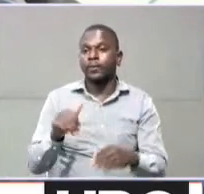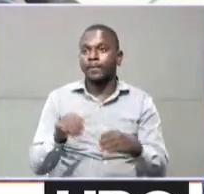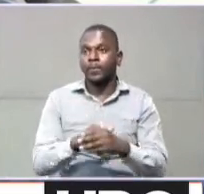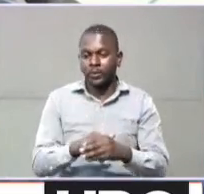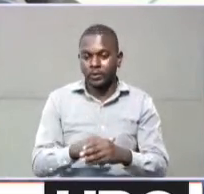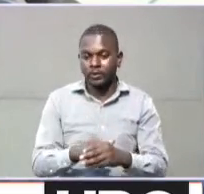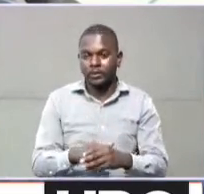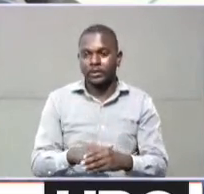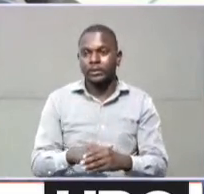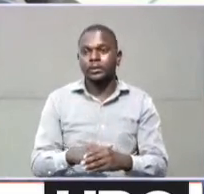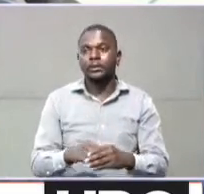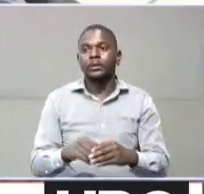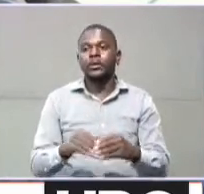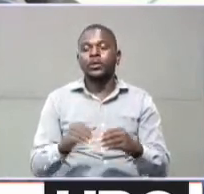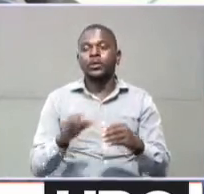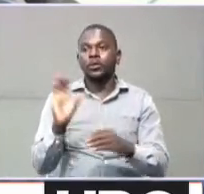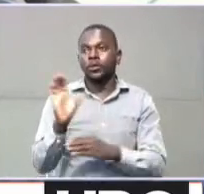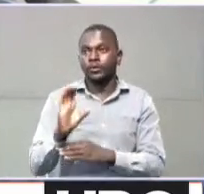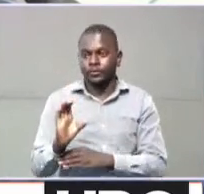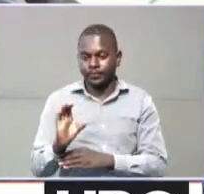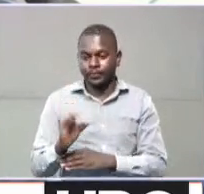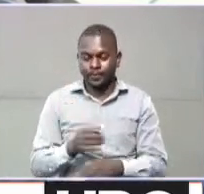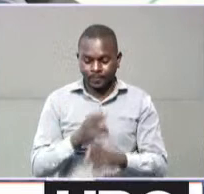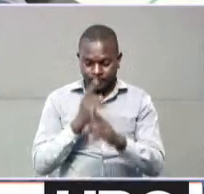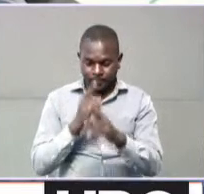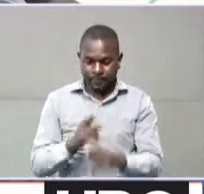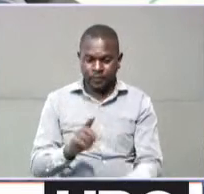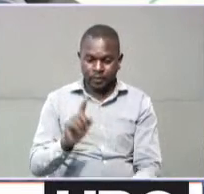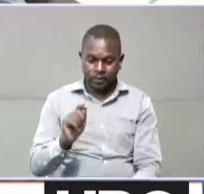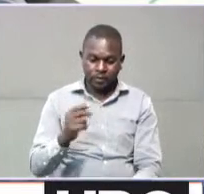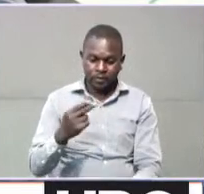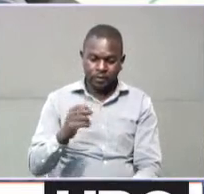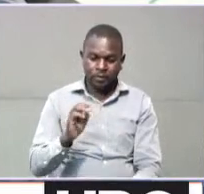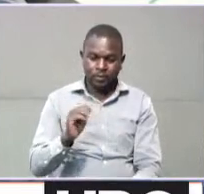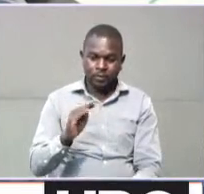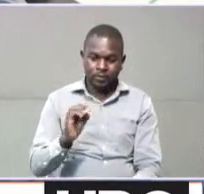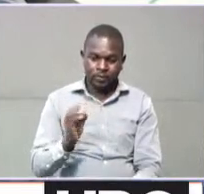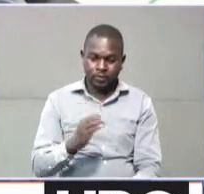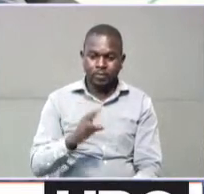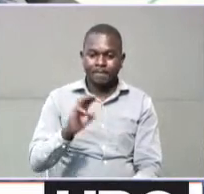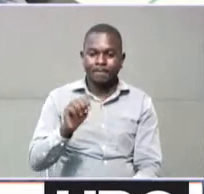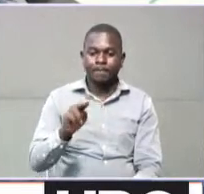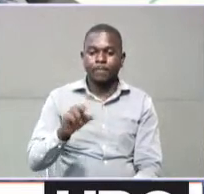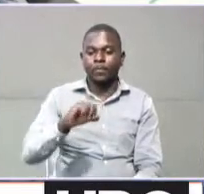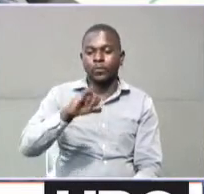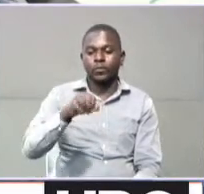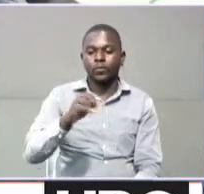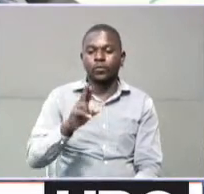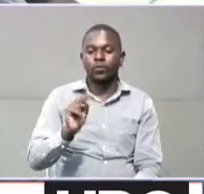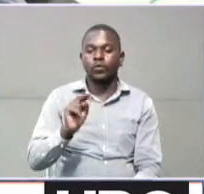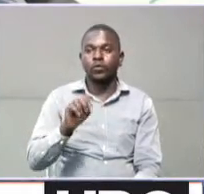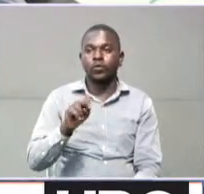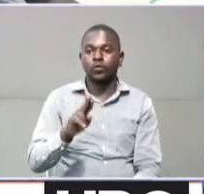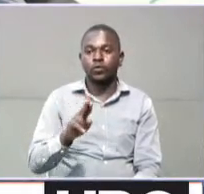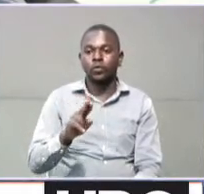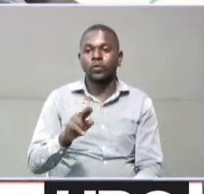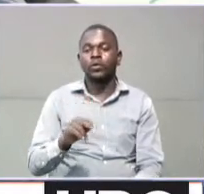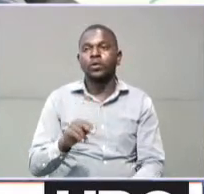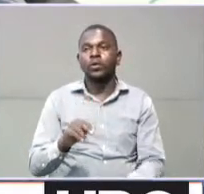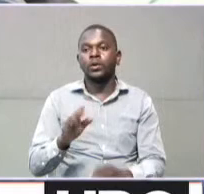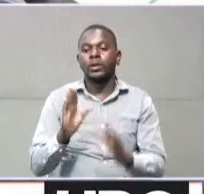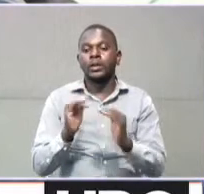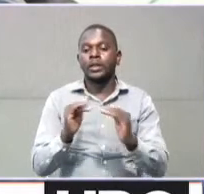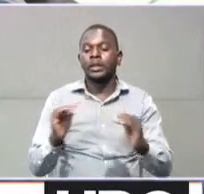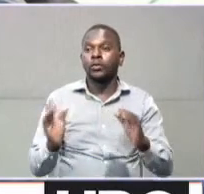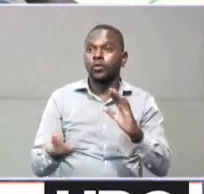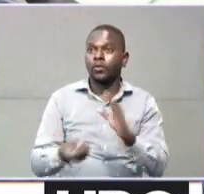following standing committees honourable tembo gideon muyungu committee on equal